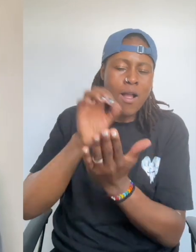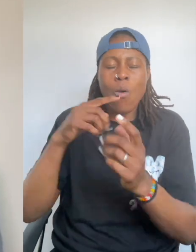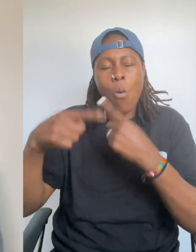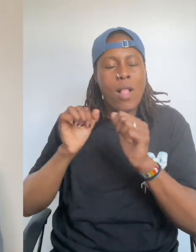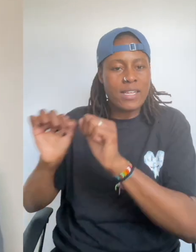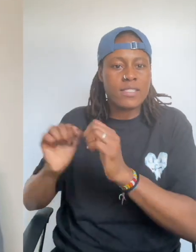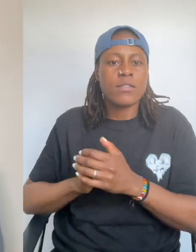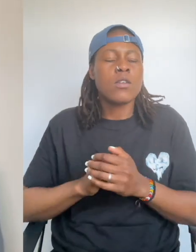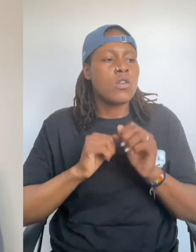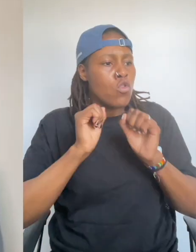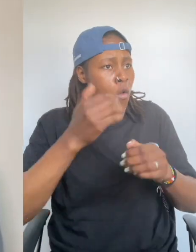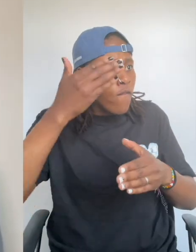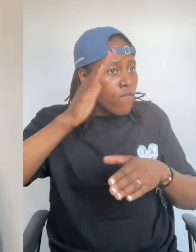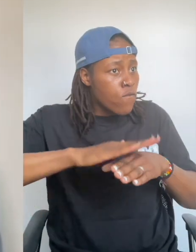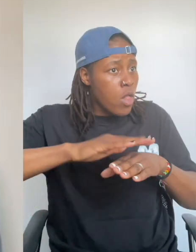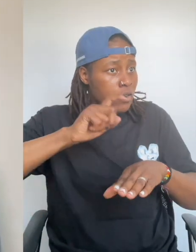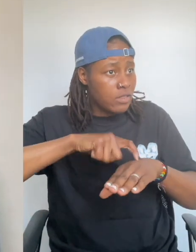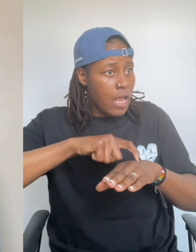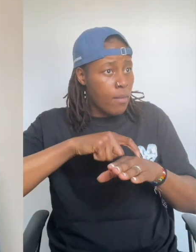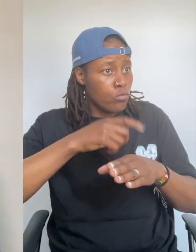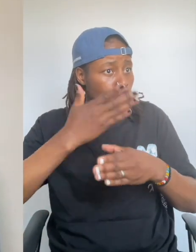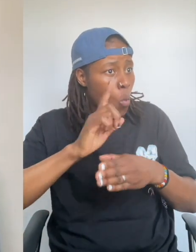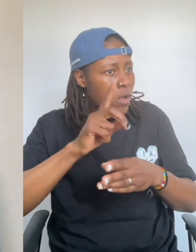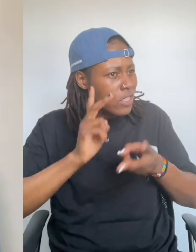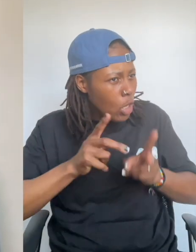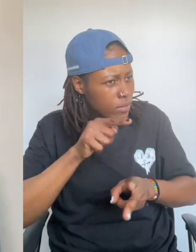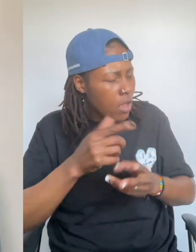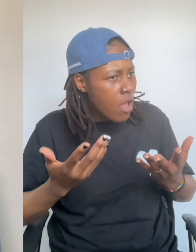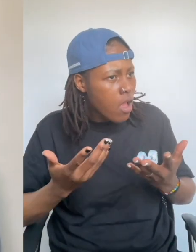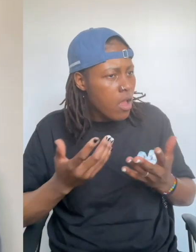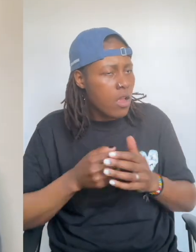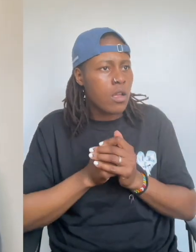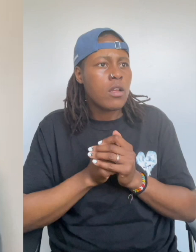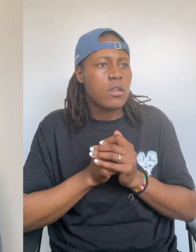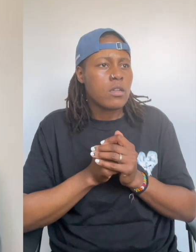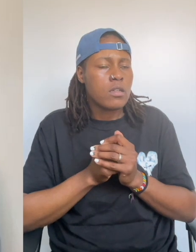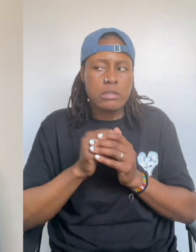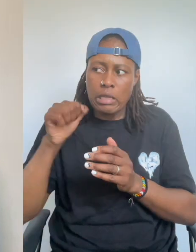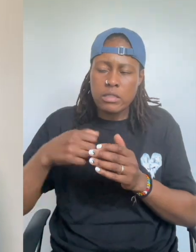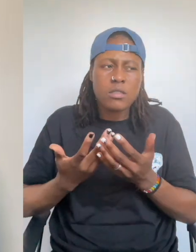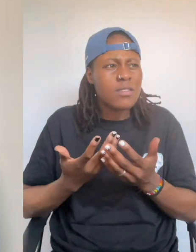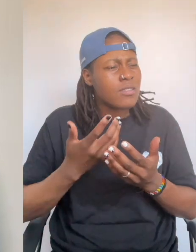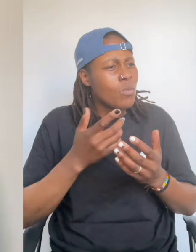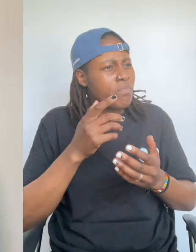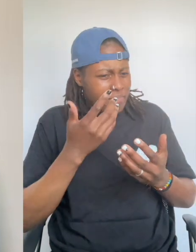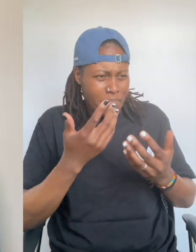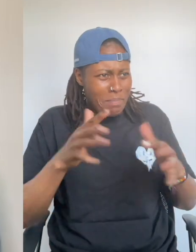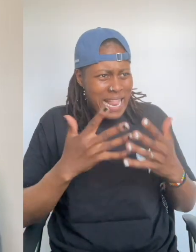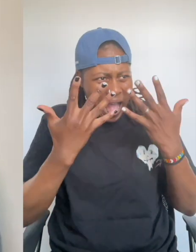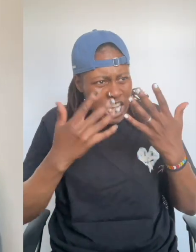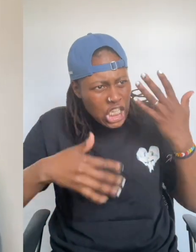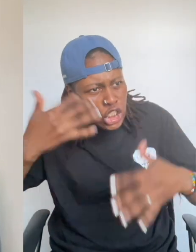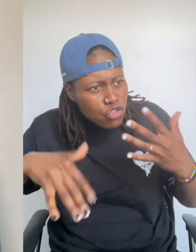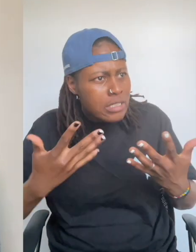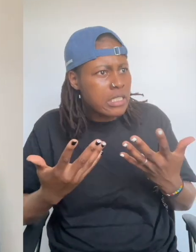to me. So your full-time job is an interpreter. yeah, How does that work in terms of hand injuries, things like that? Has there ever been a